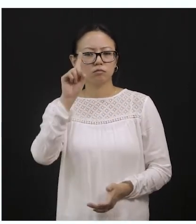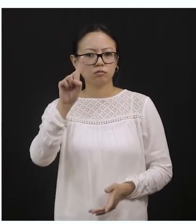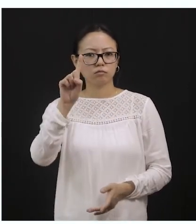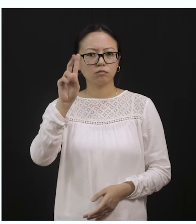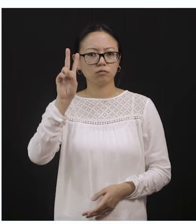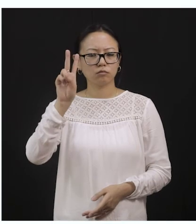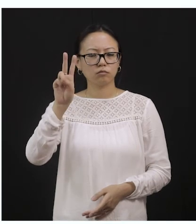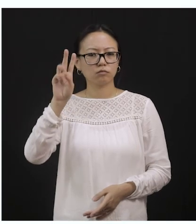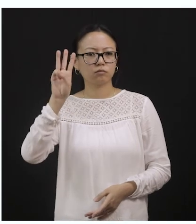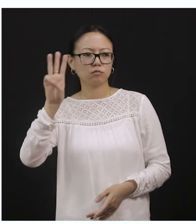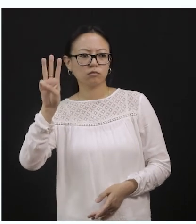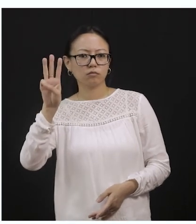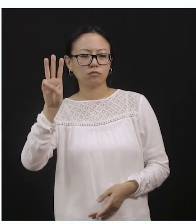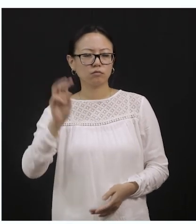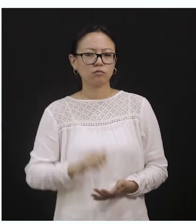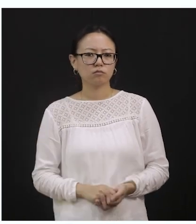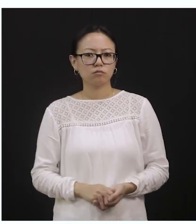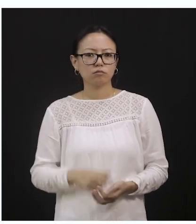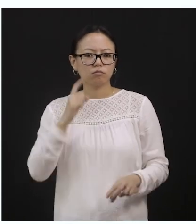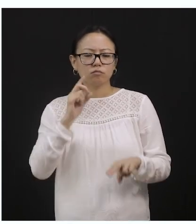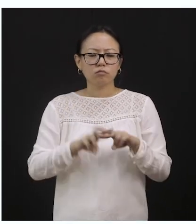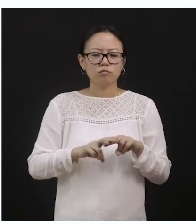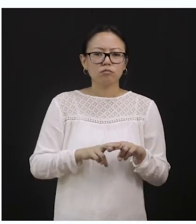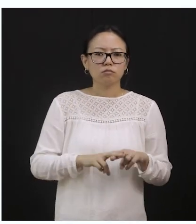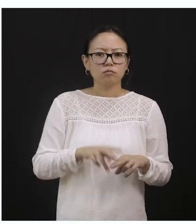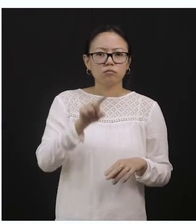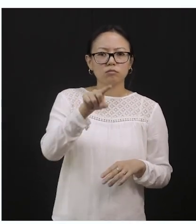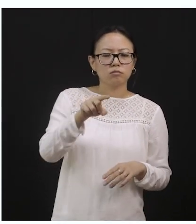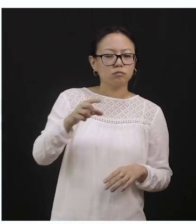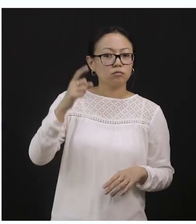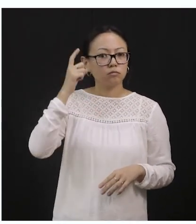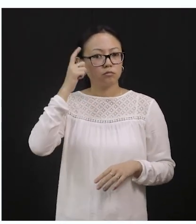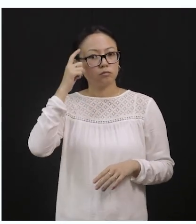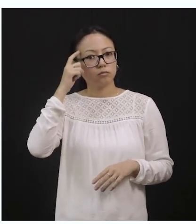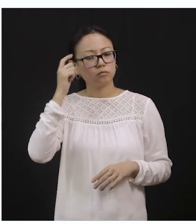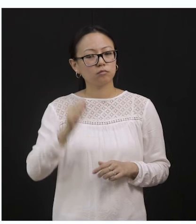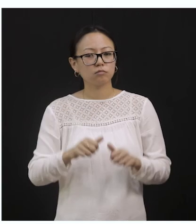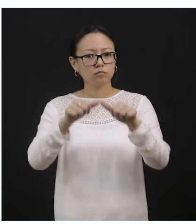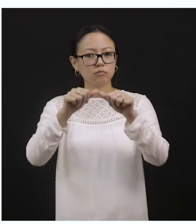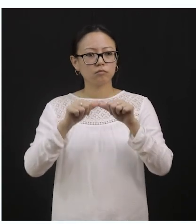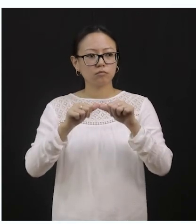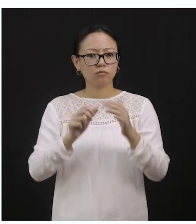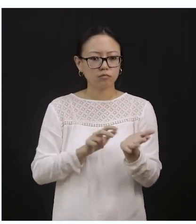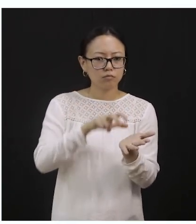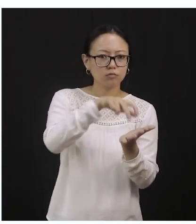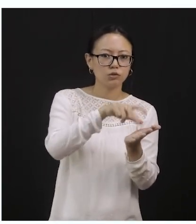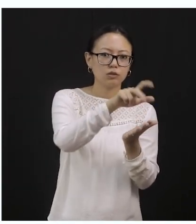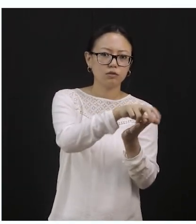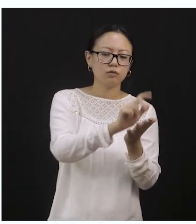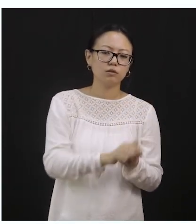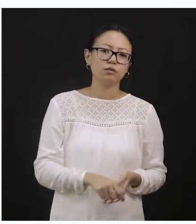2, 3. So if you are thinking that this is grasshopper, then you are absolutely correct.